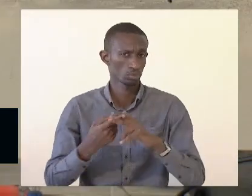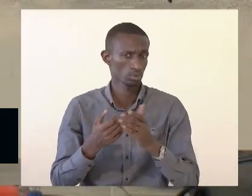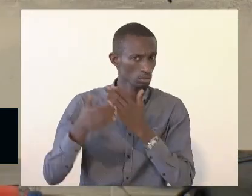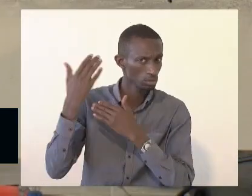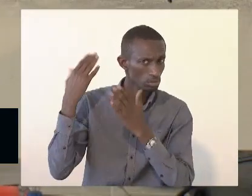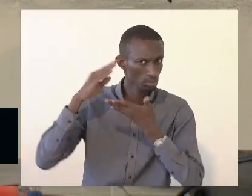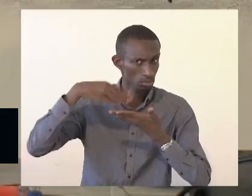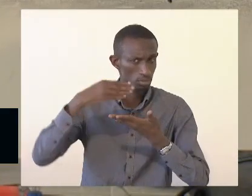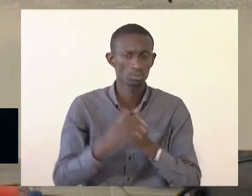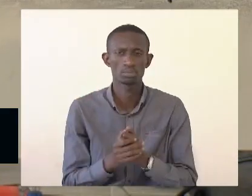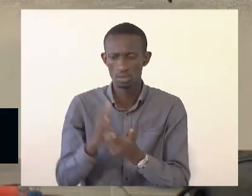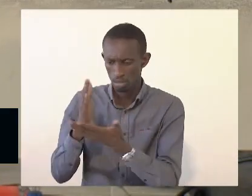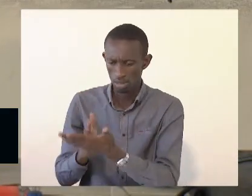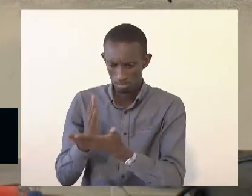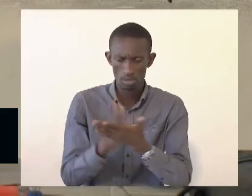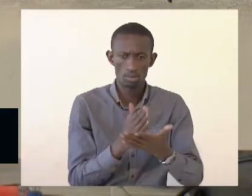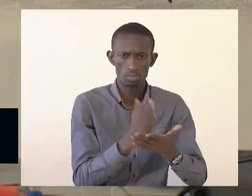the types of reactions.